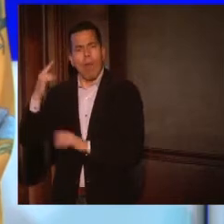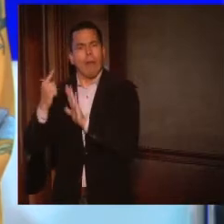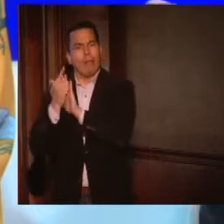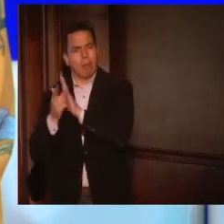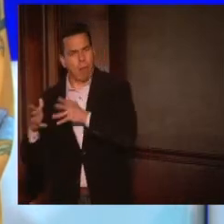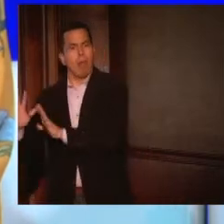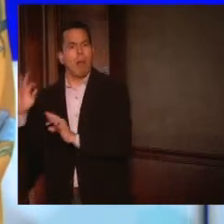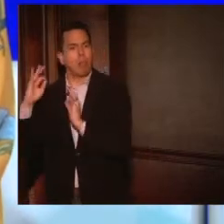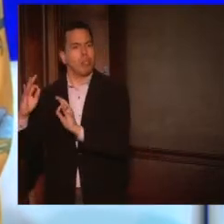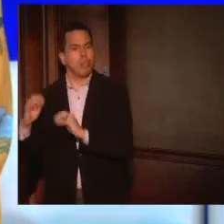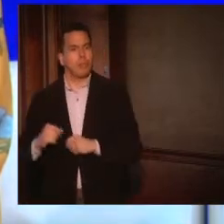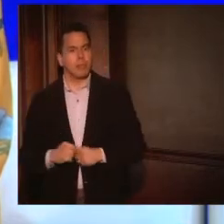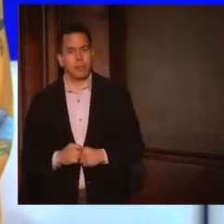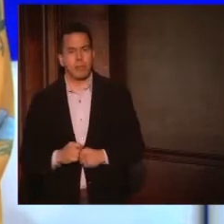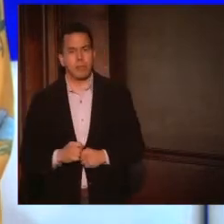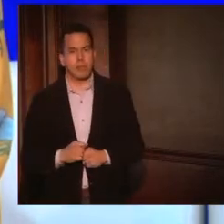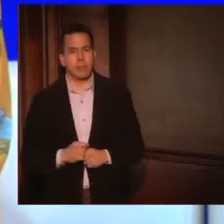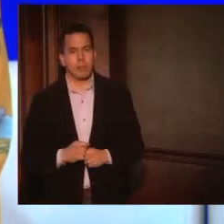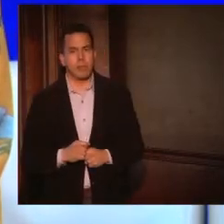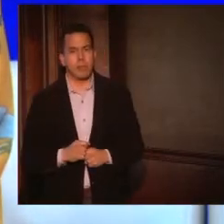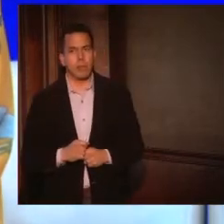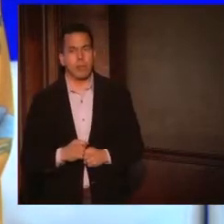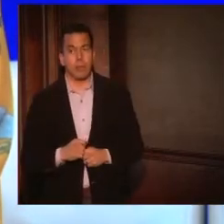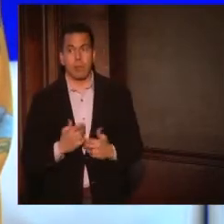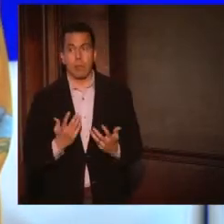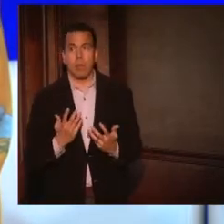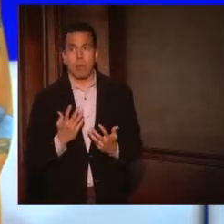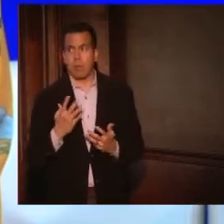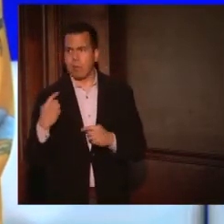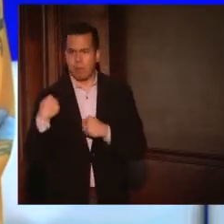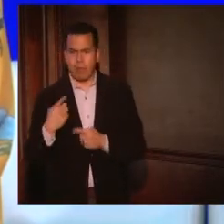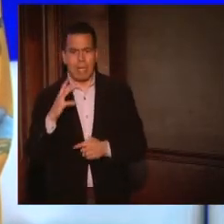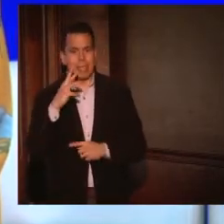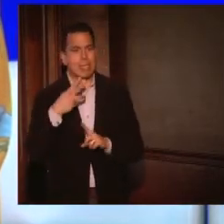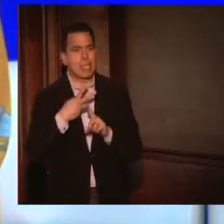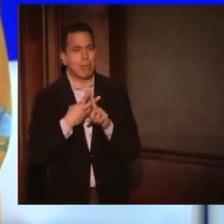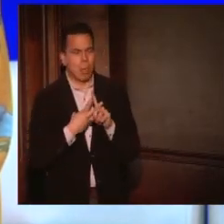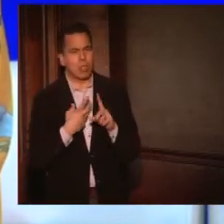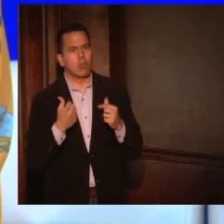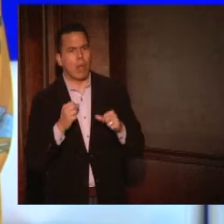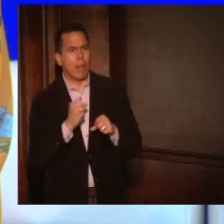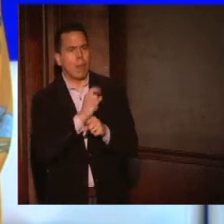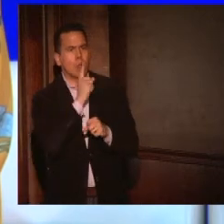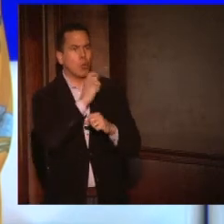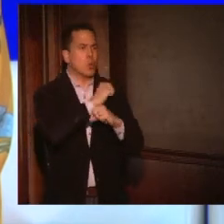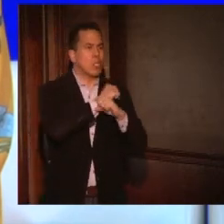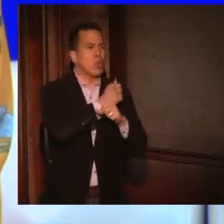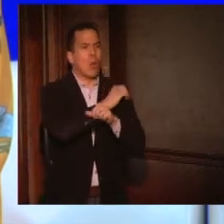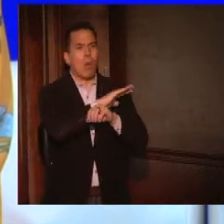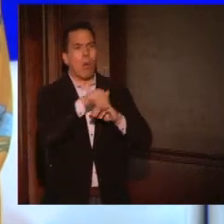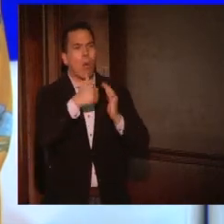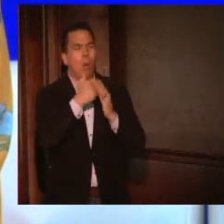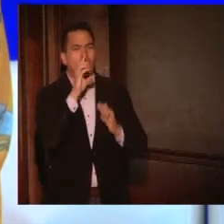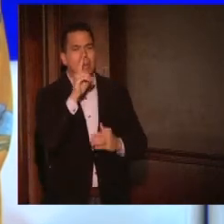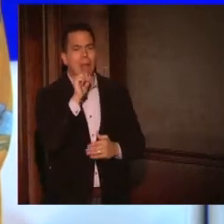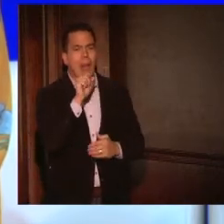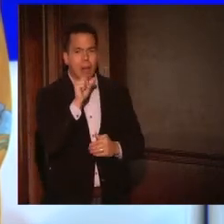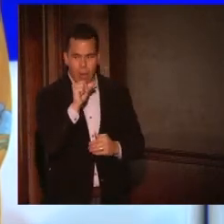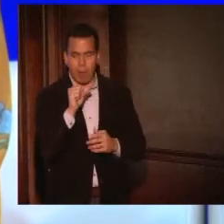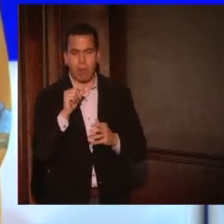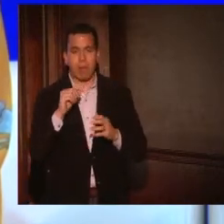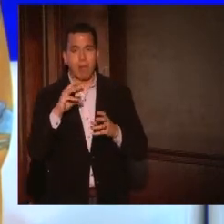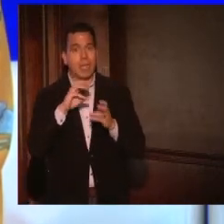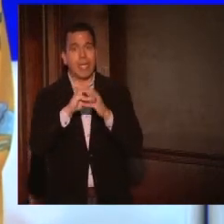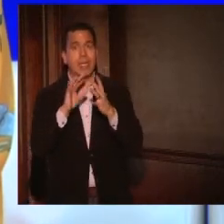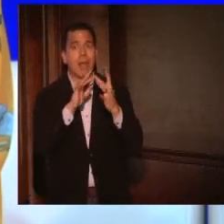using hashes for data integrity. So we've been working for the past 6 months to secure data that's been pulled out of a network of